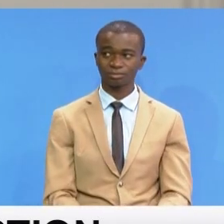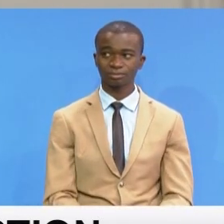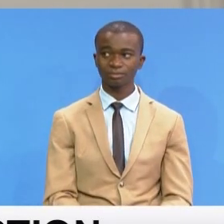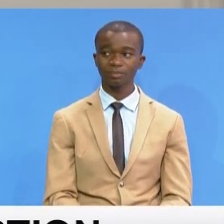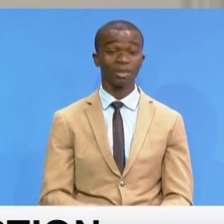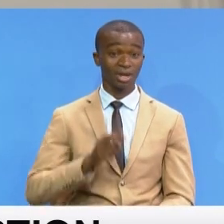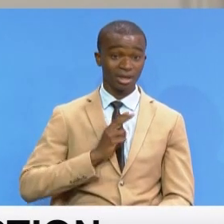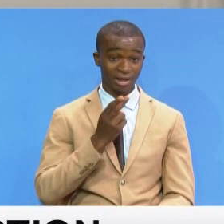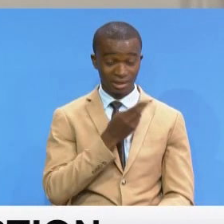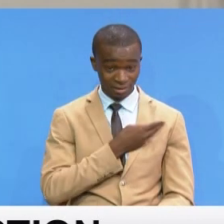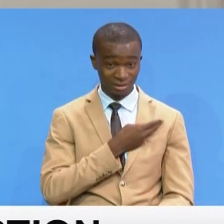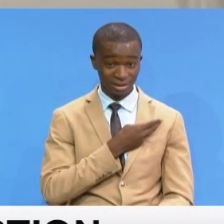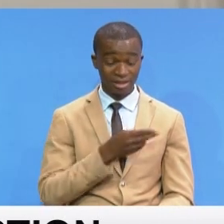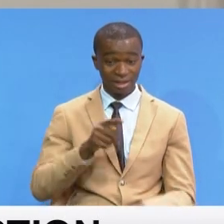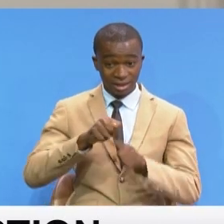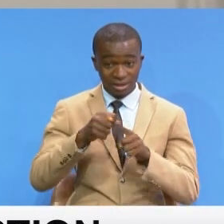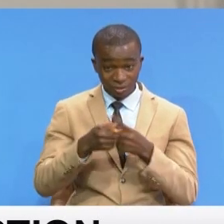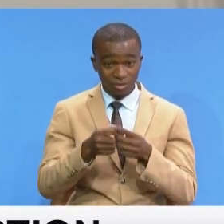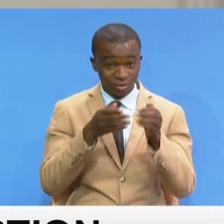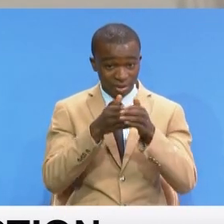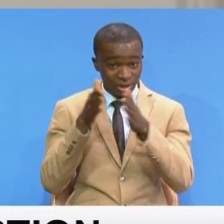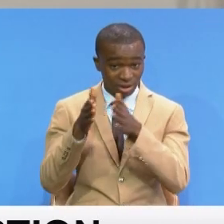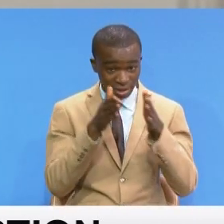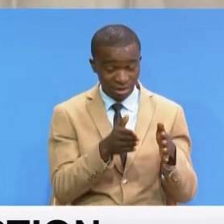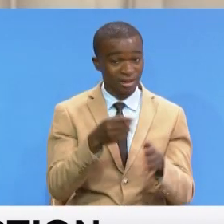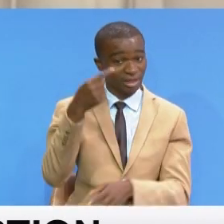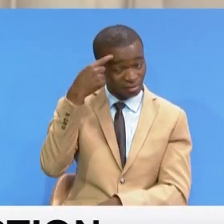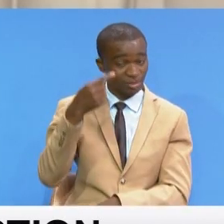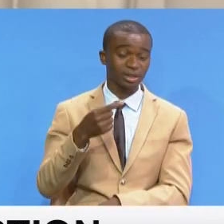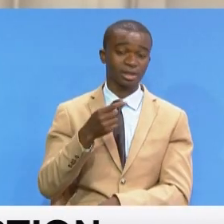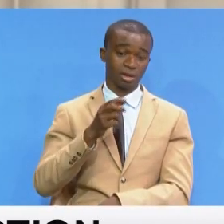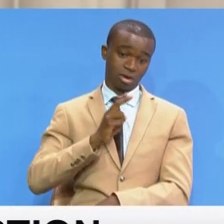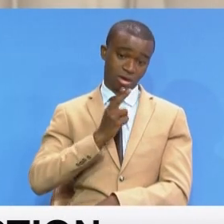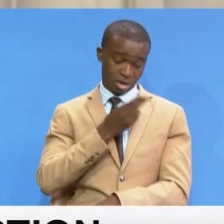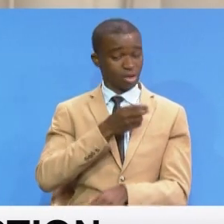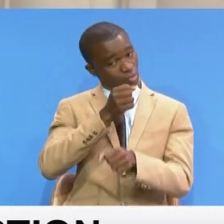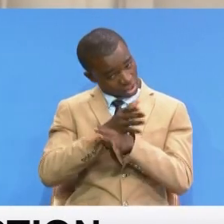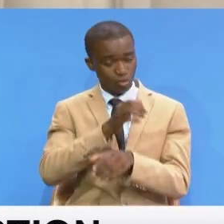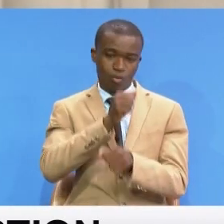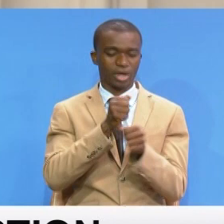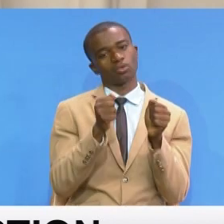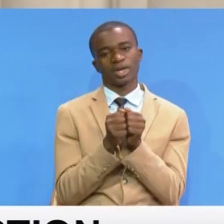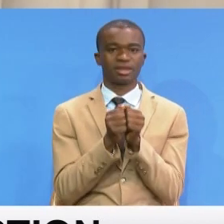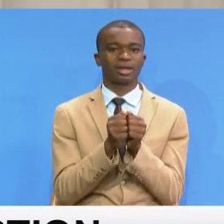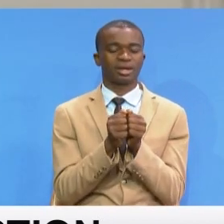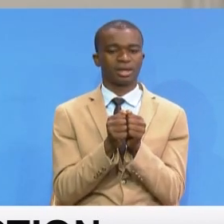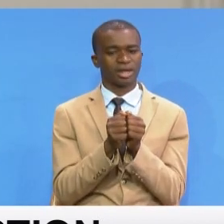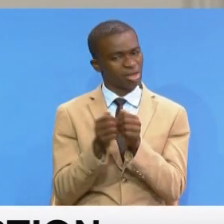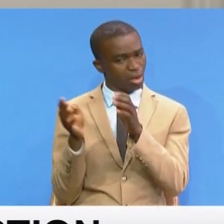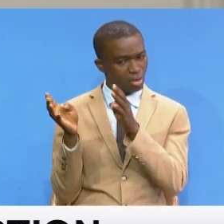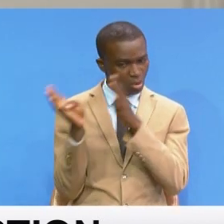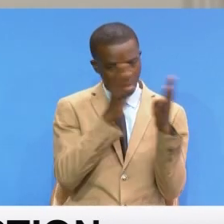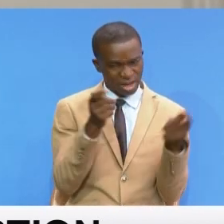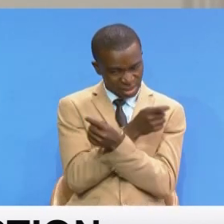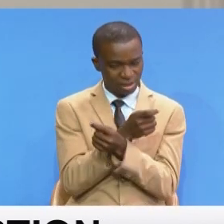we together identify with that problem. Only then shall we provide or come up with the solutions to that